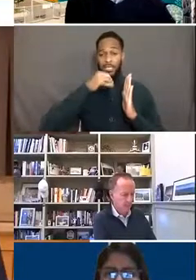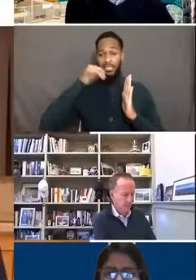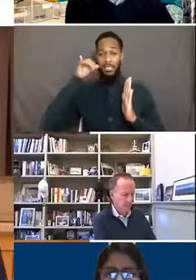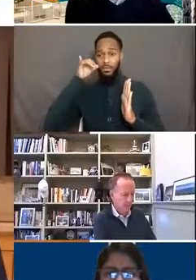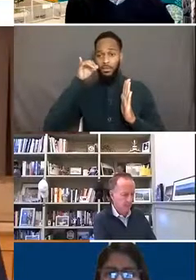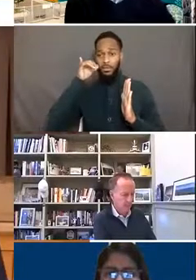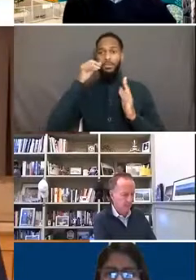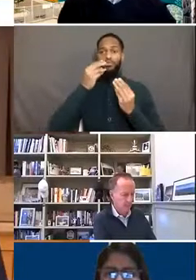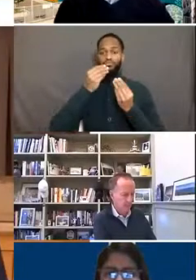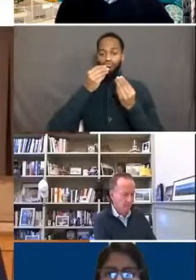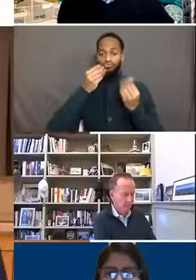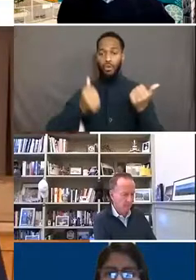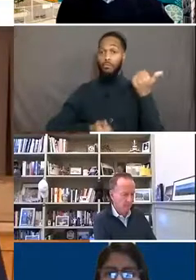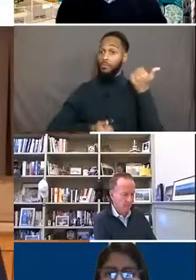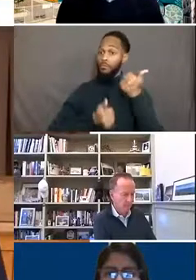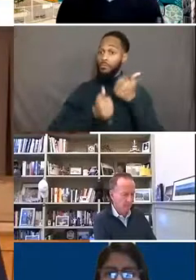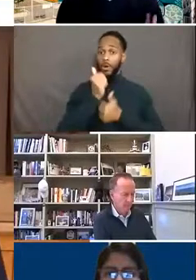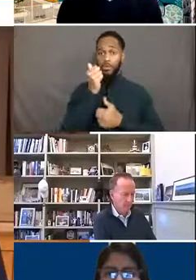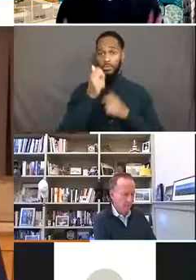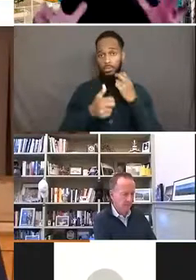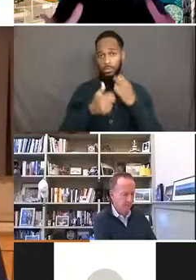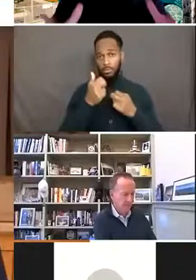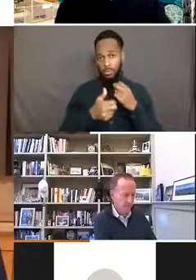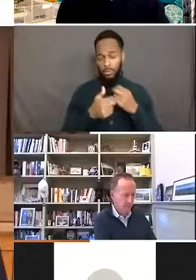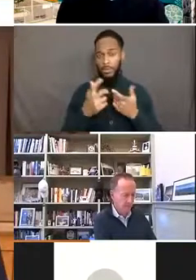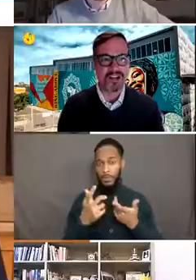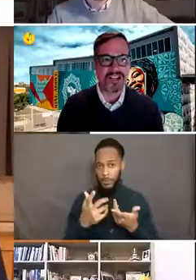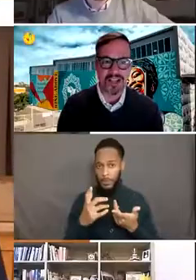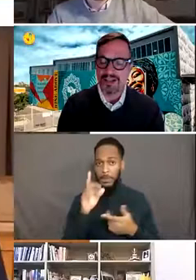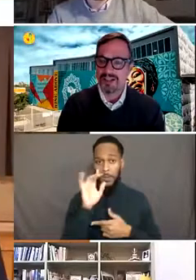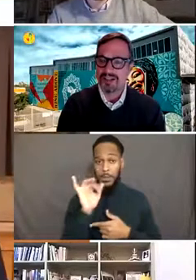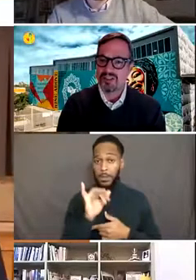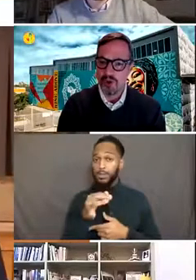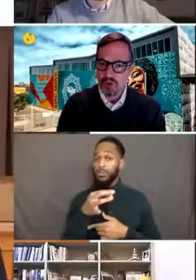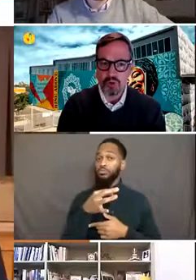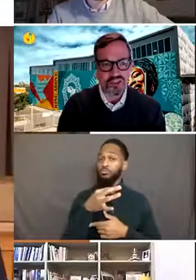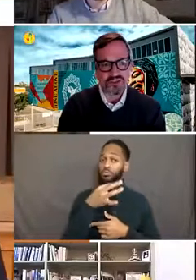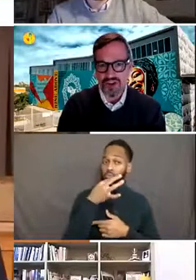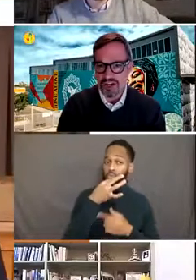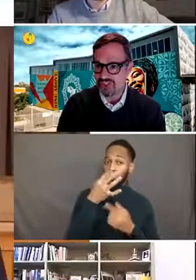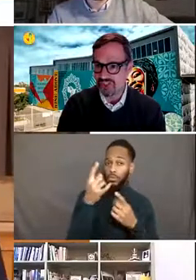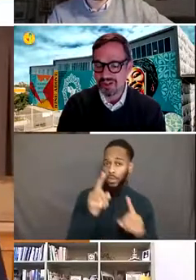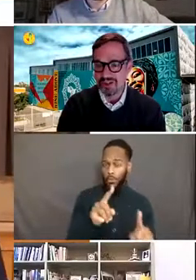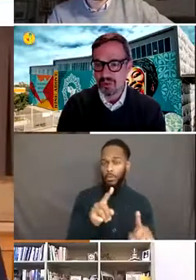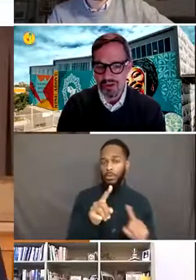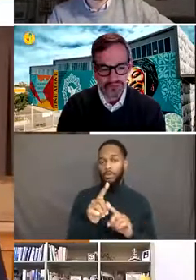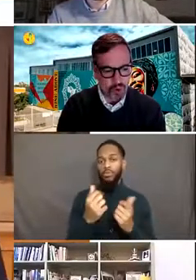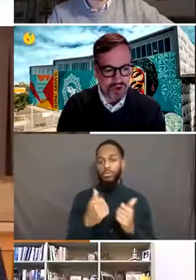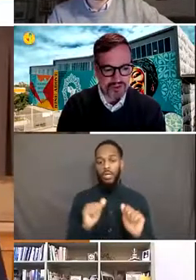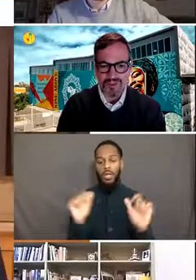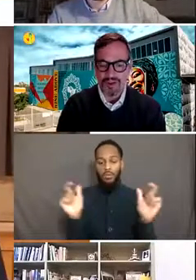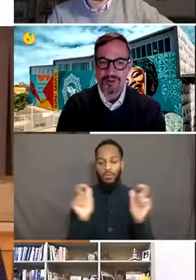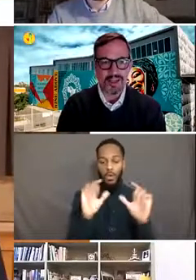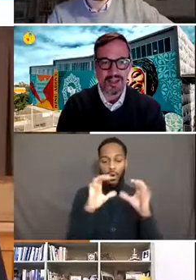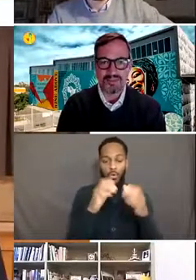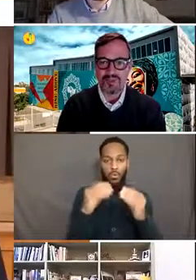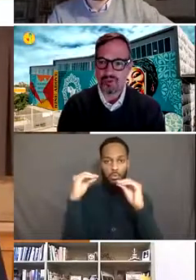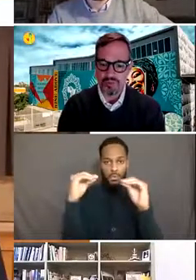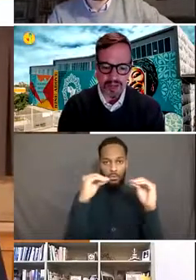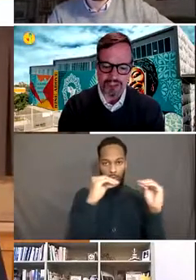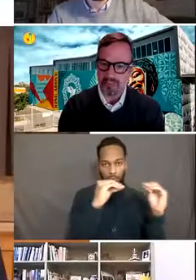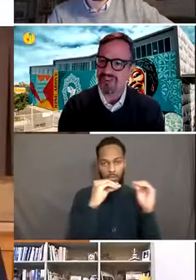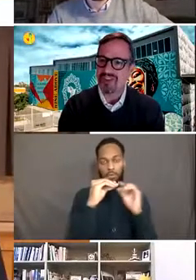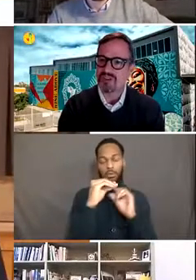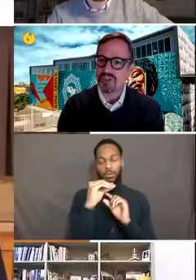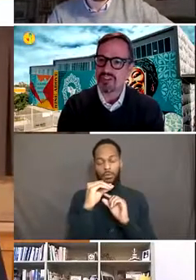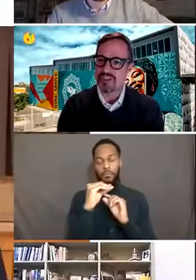as possible. We're very close as we look at targeting small group instruction. We're of course looking to be